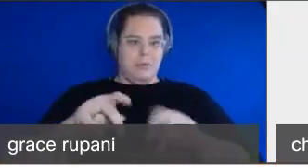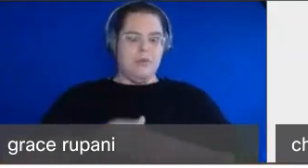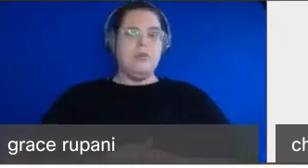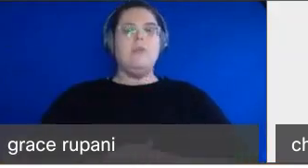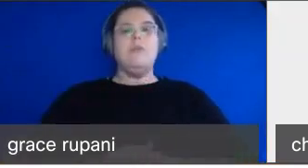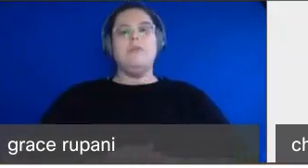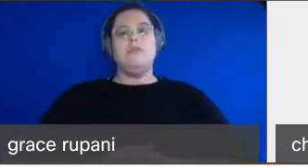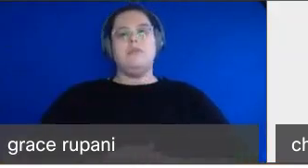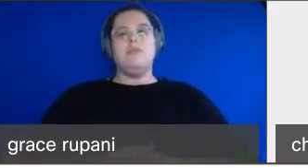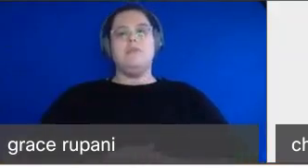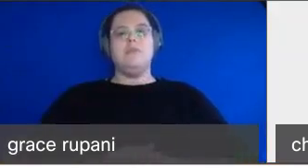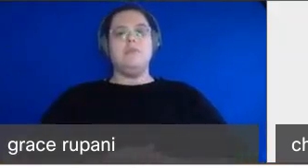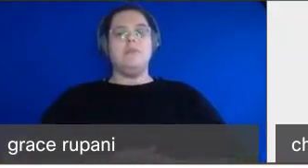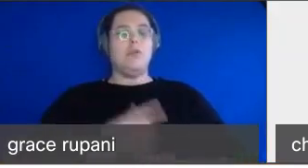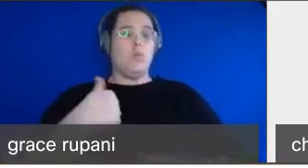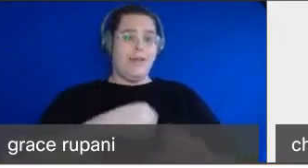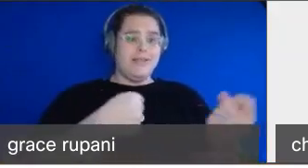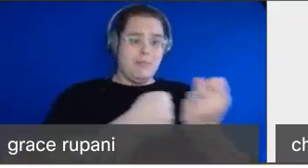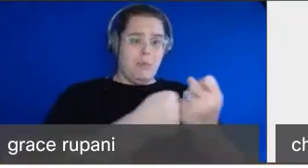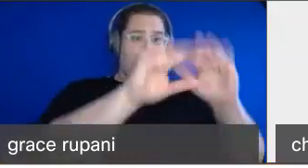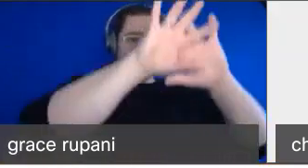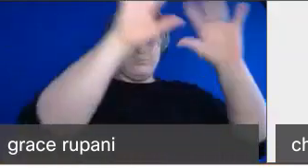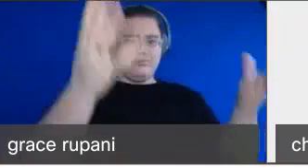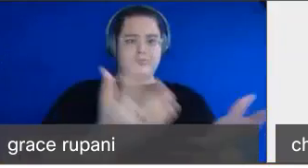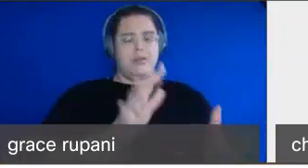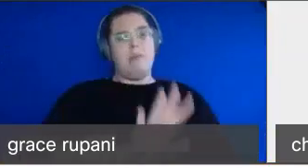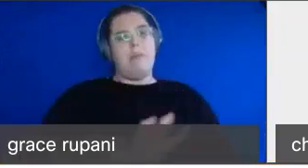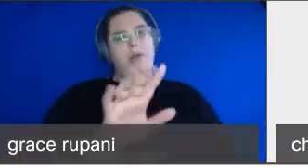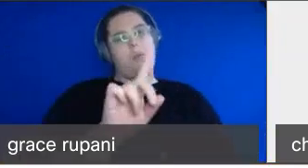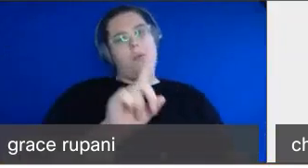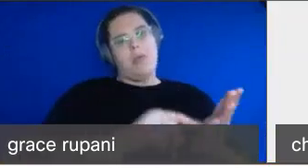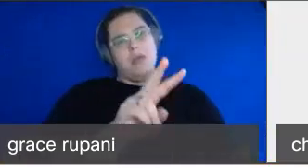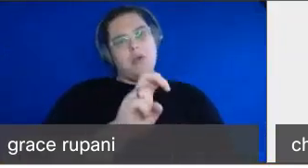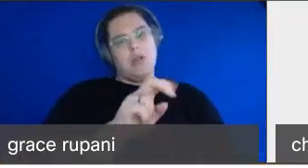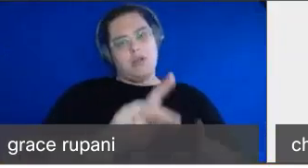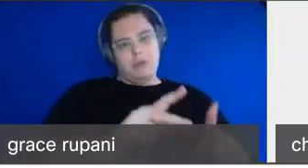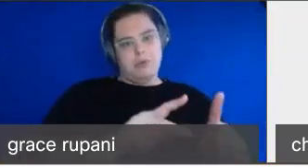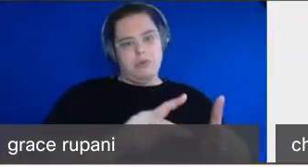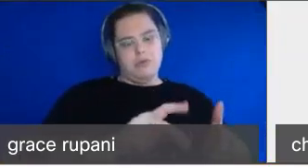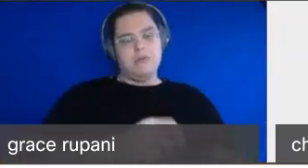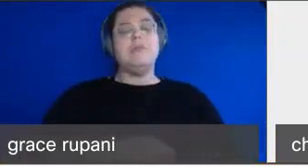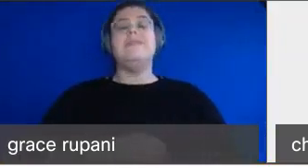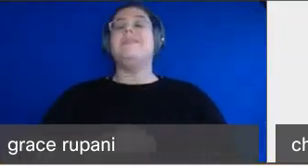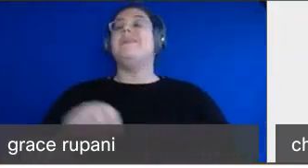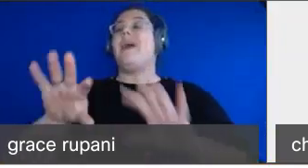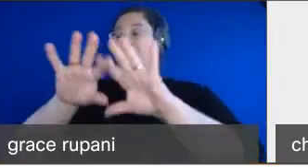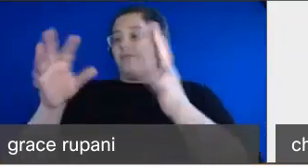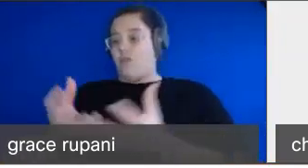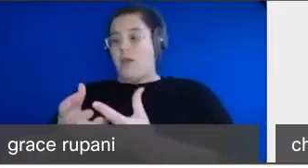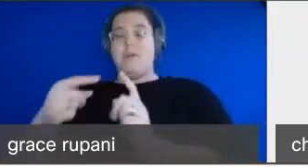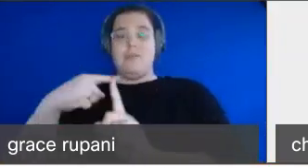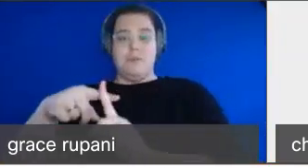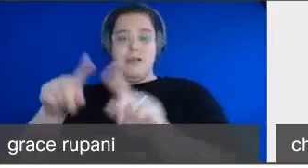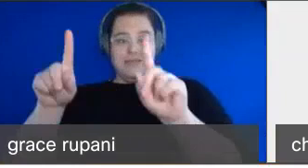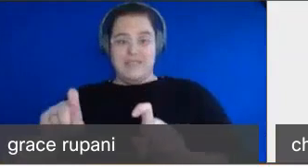people. And of those 347, we have 33 confirmed COVID deaths, which works